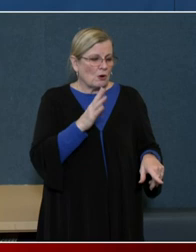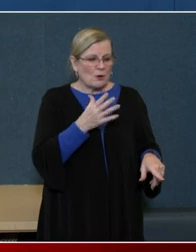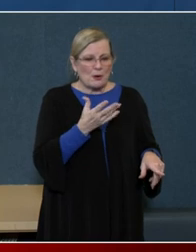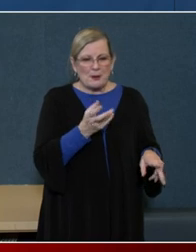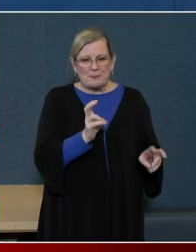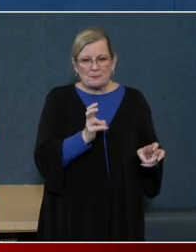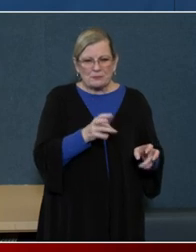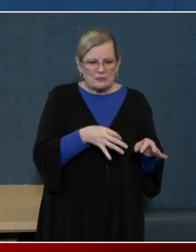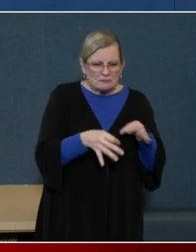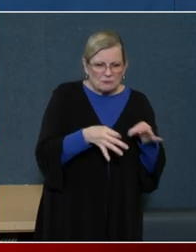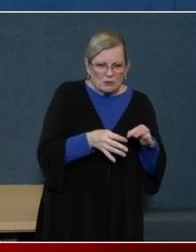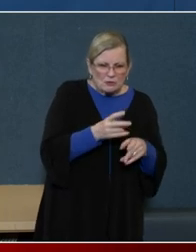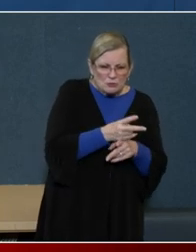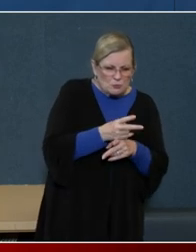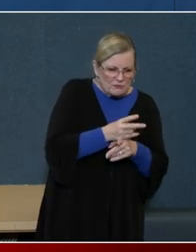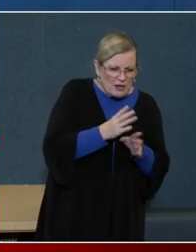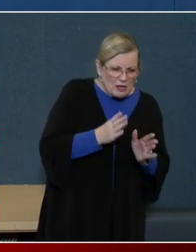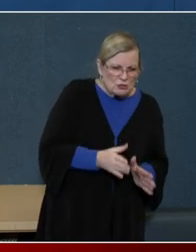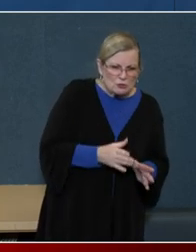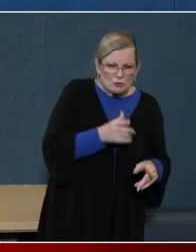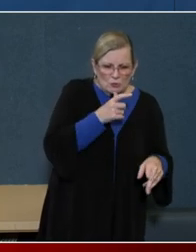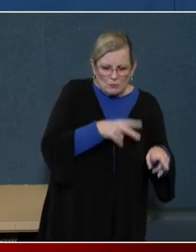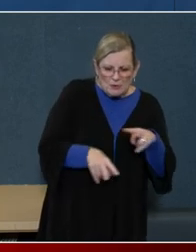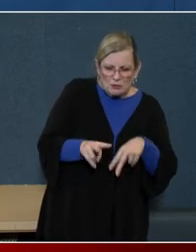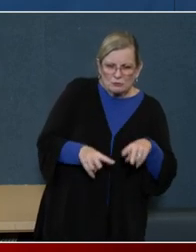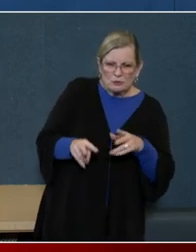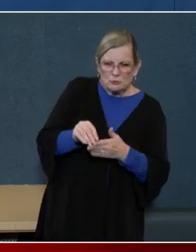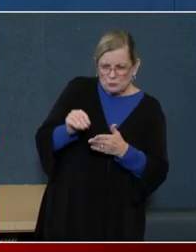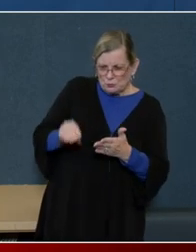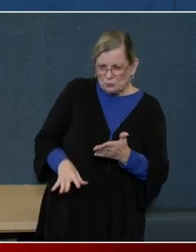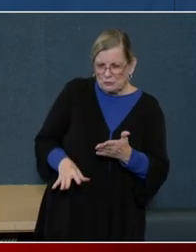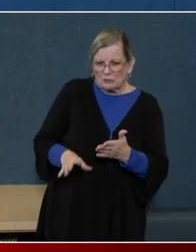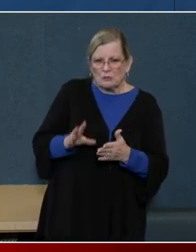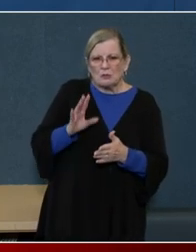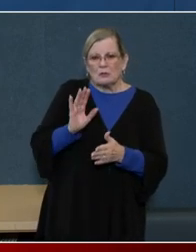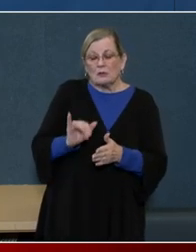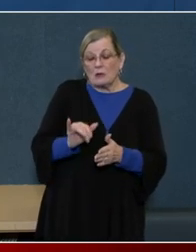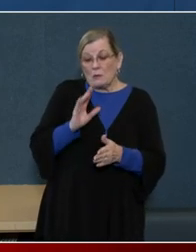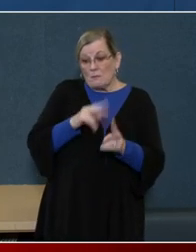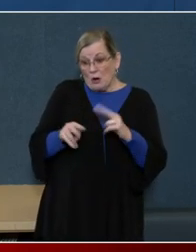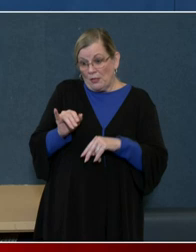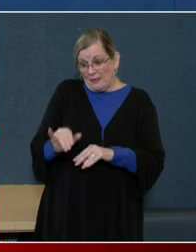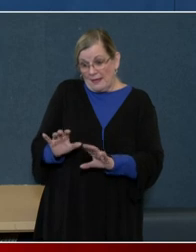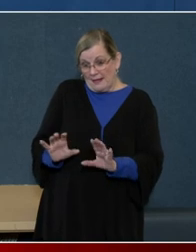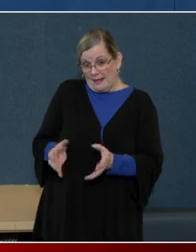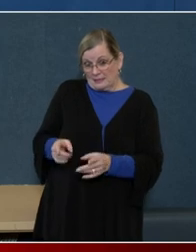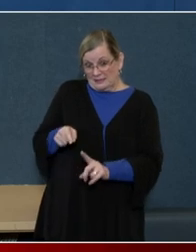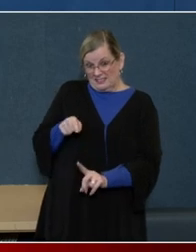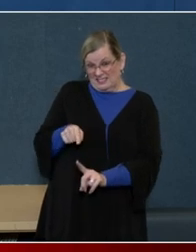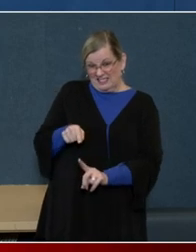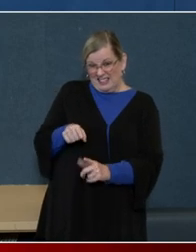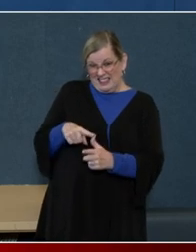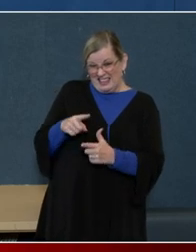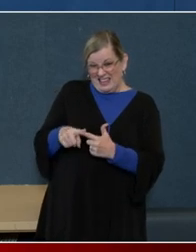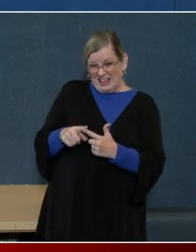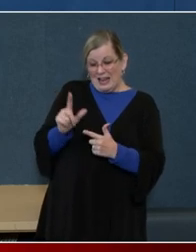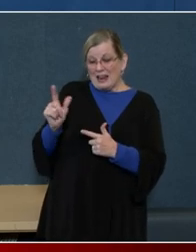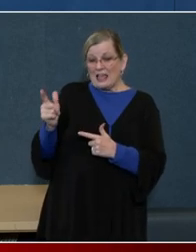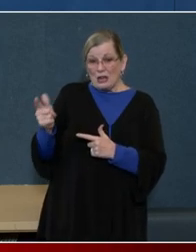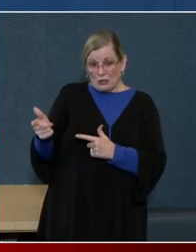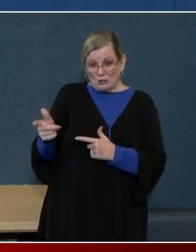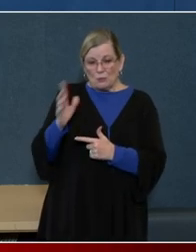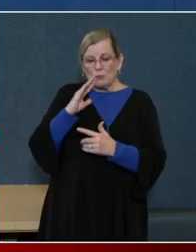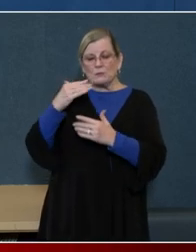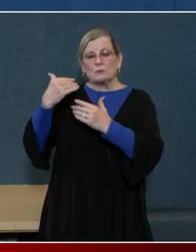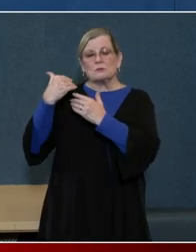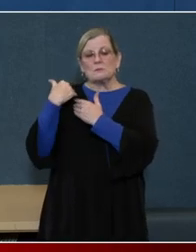the Canvas Academic Real Engagement Classroom. The individual will be responsible for maintaining a safe